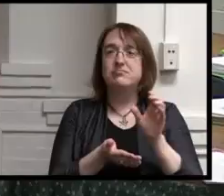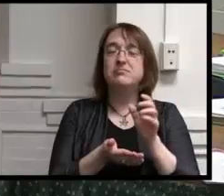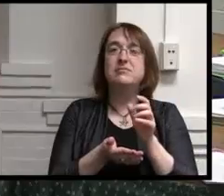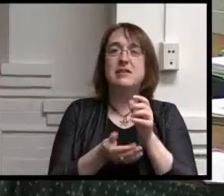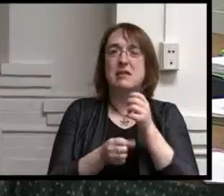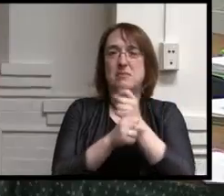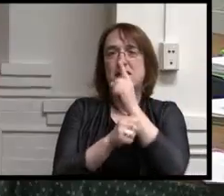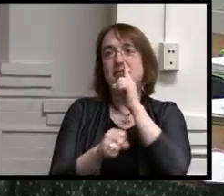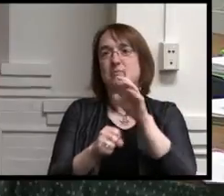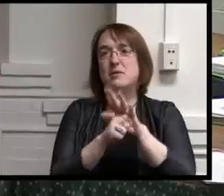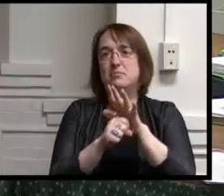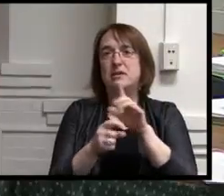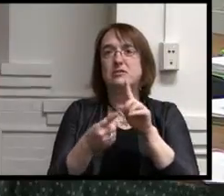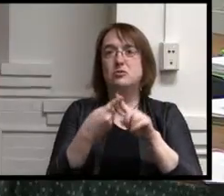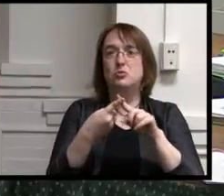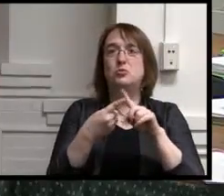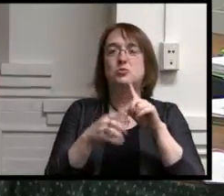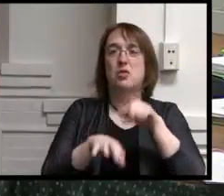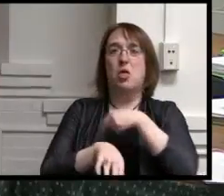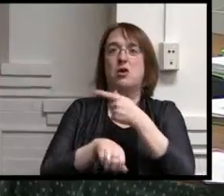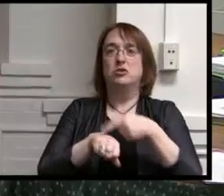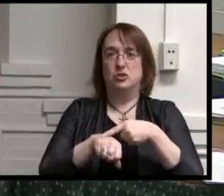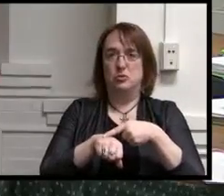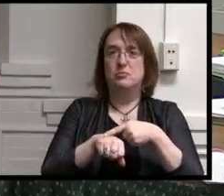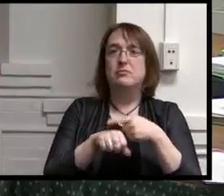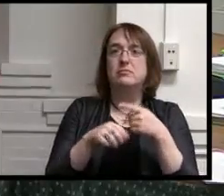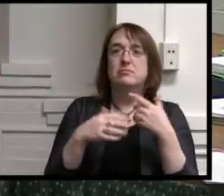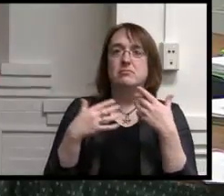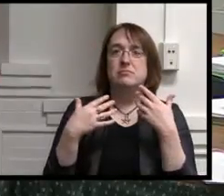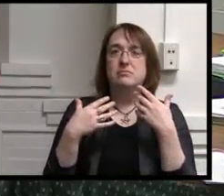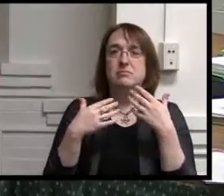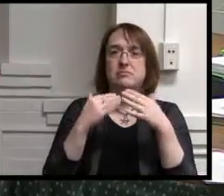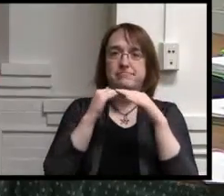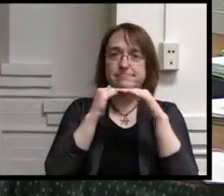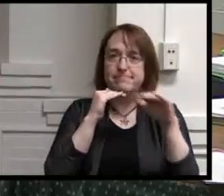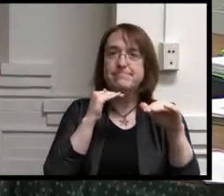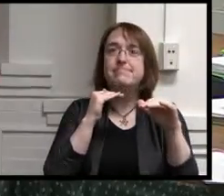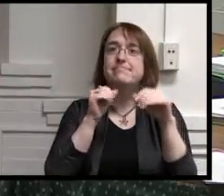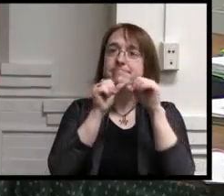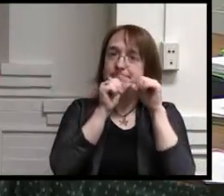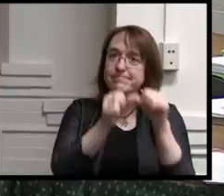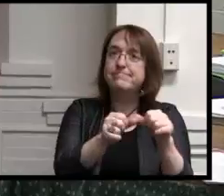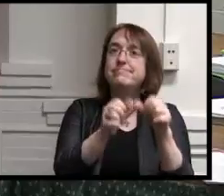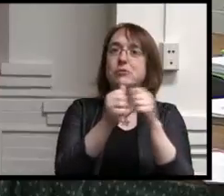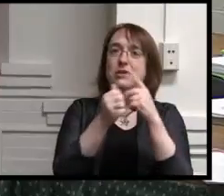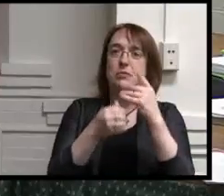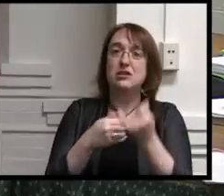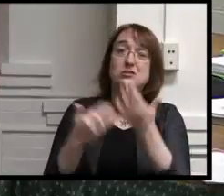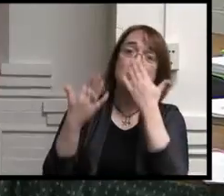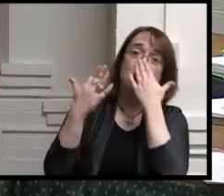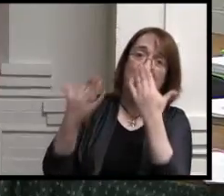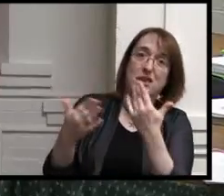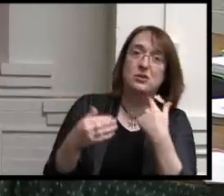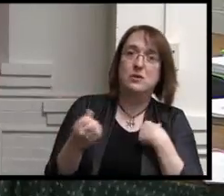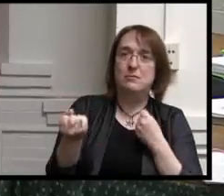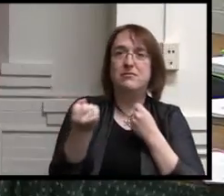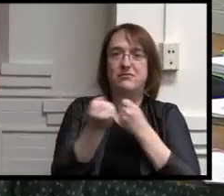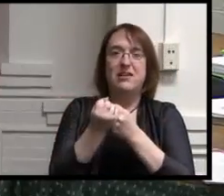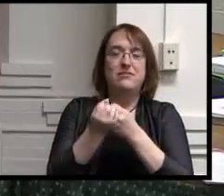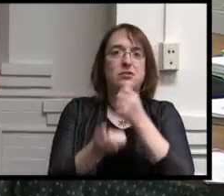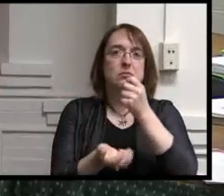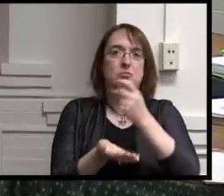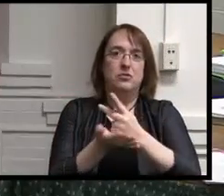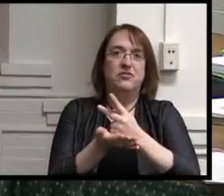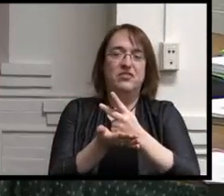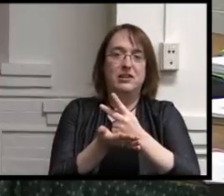make that commitment to the long-term health and viability of Tri-Park. So I want to thank you for working on the project, and I'm totally in favor of approval